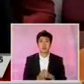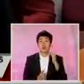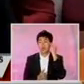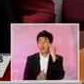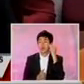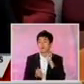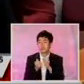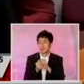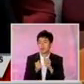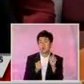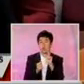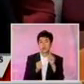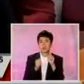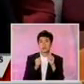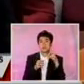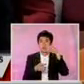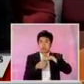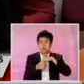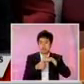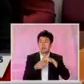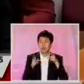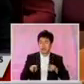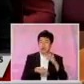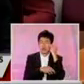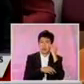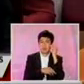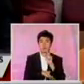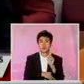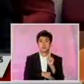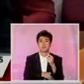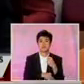is at stake here, sir. I know where this is leading to. And